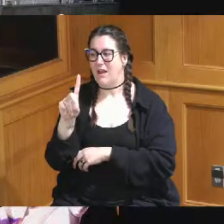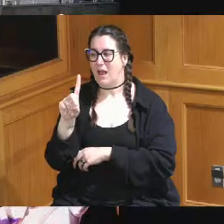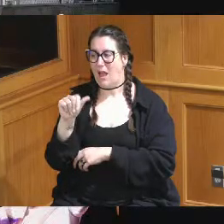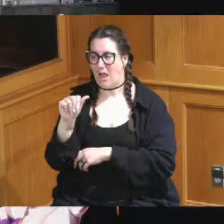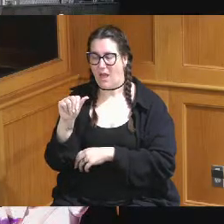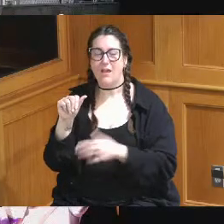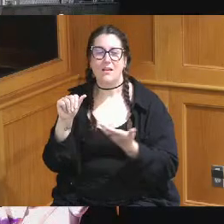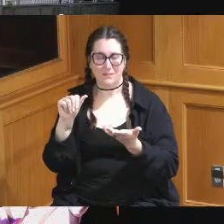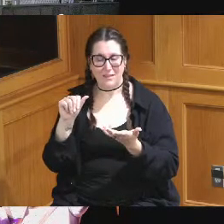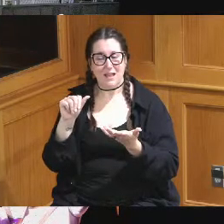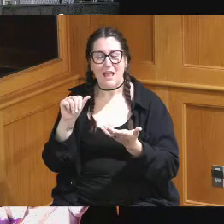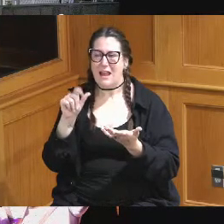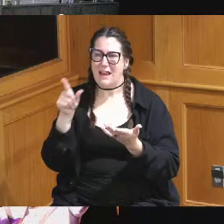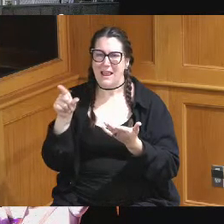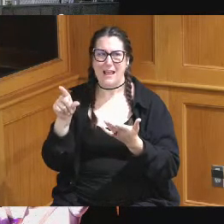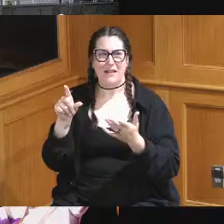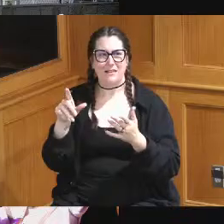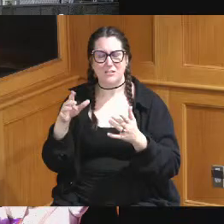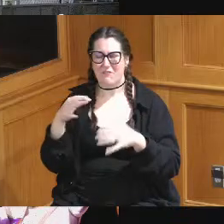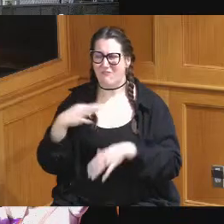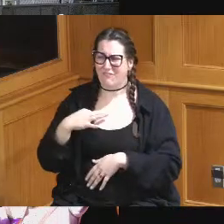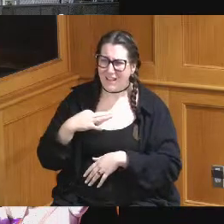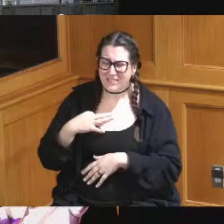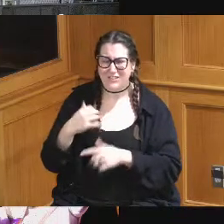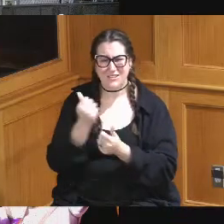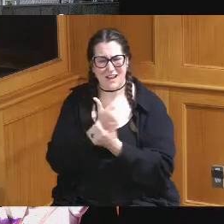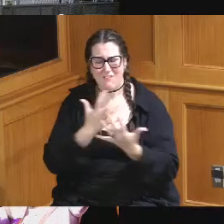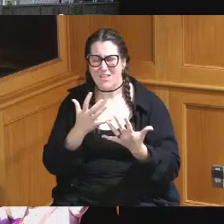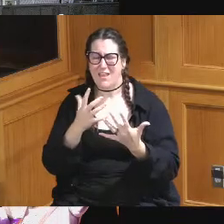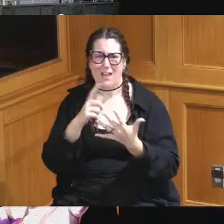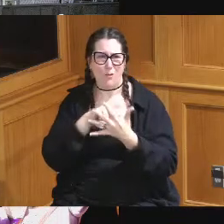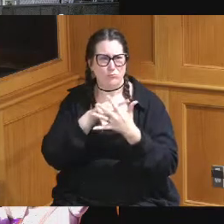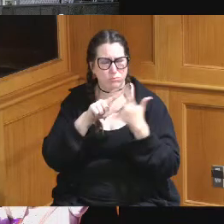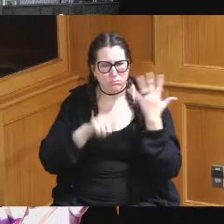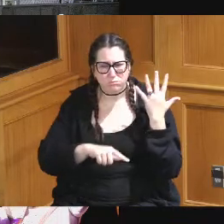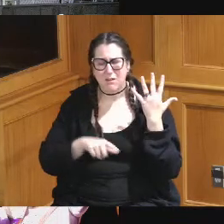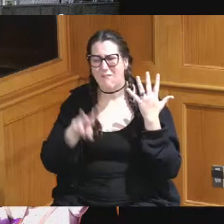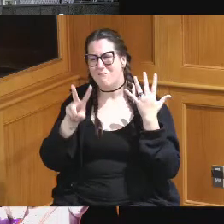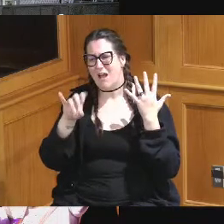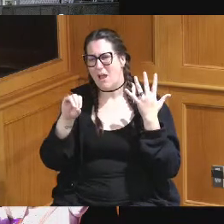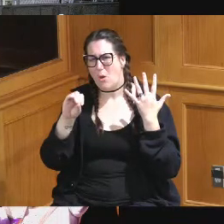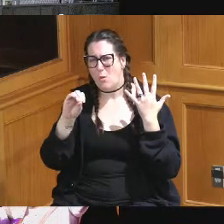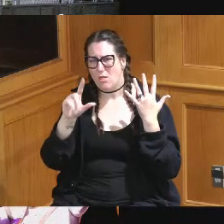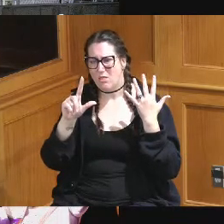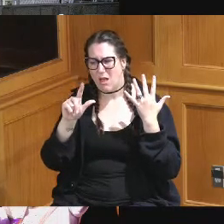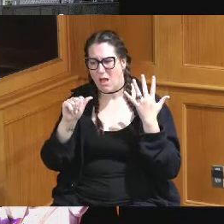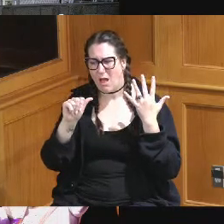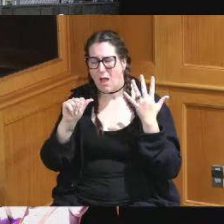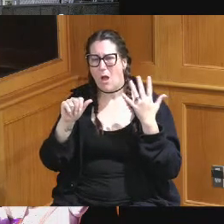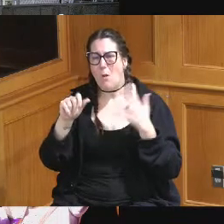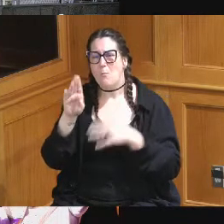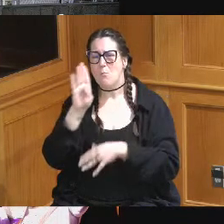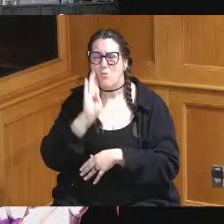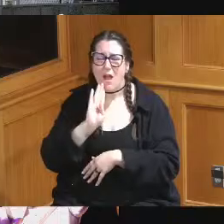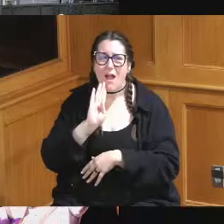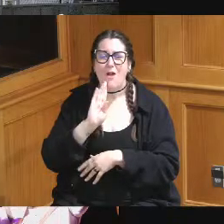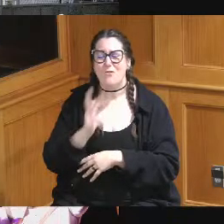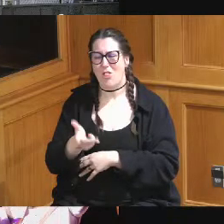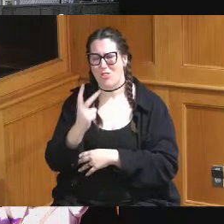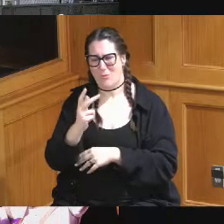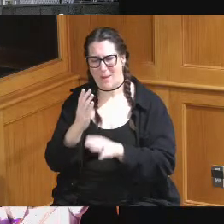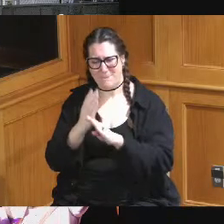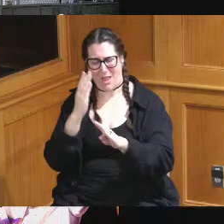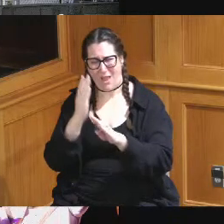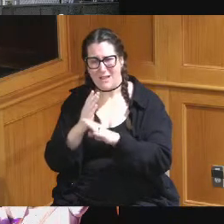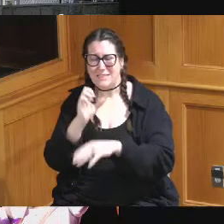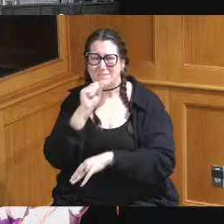and all the countless volunteers. Miss Viola Brown, who organized 3 buses of senior citizens that were